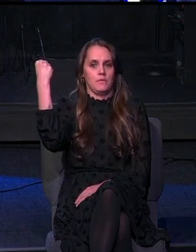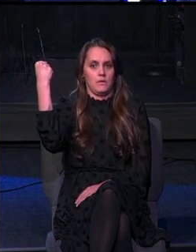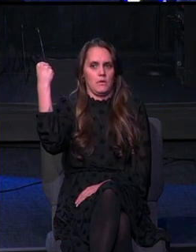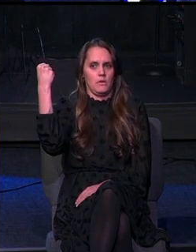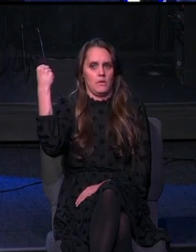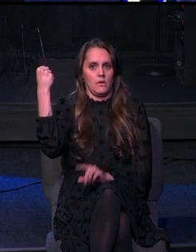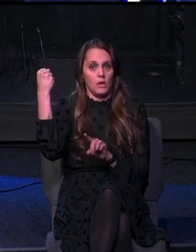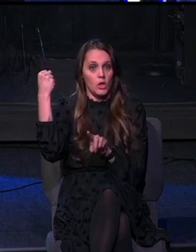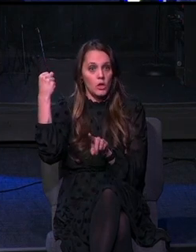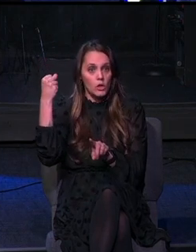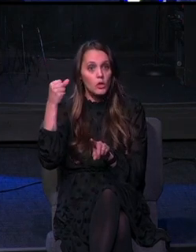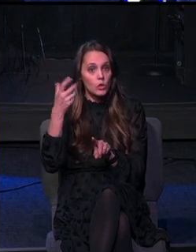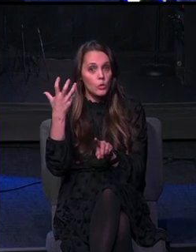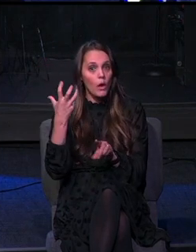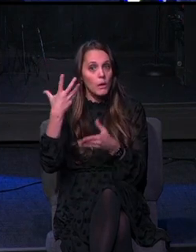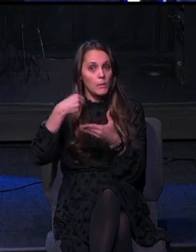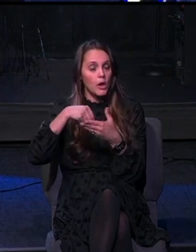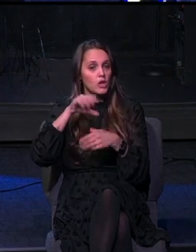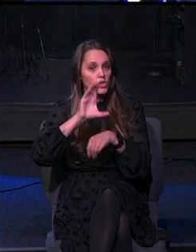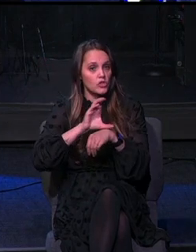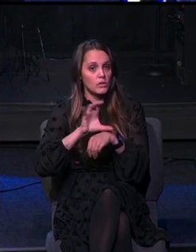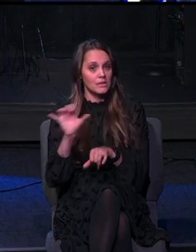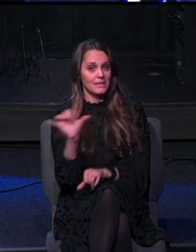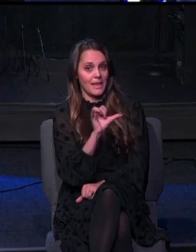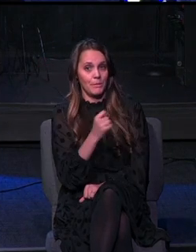Don't you want to be a part of a church like that?